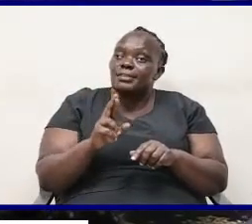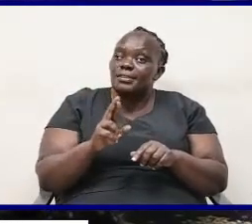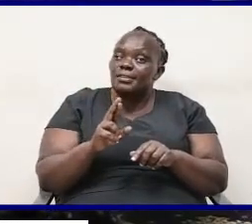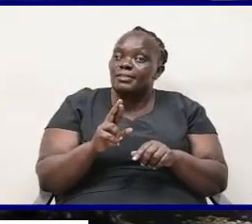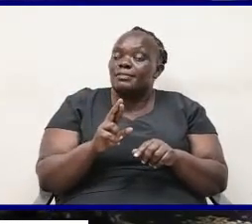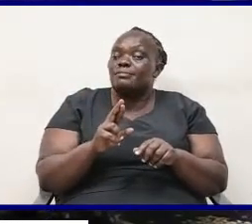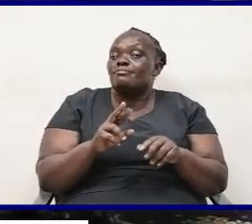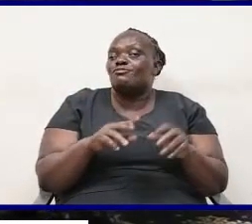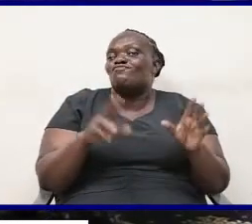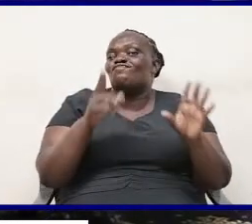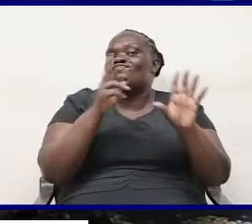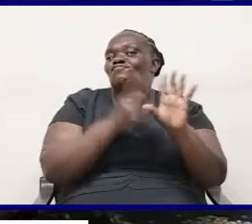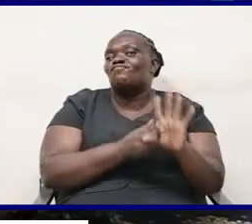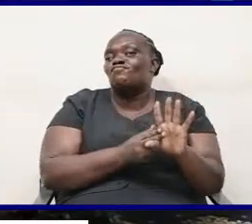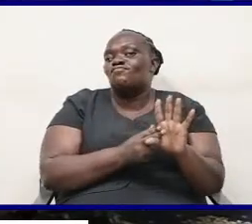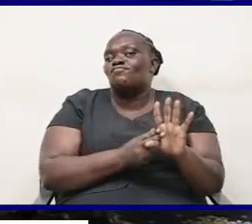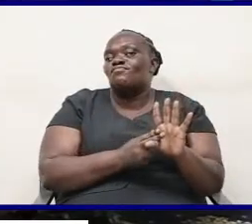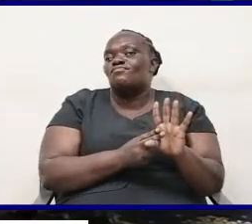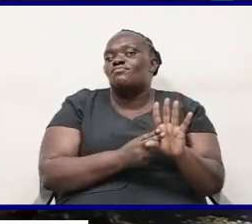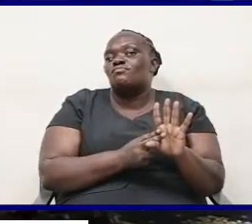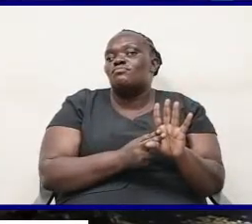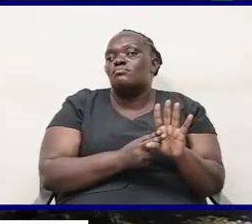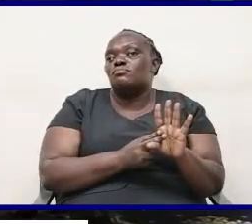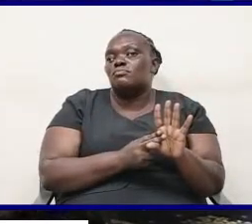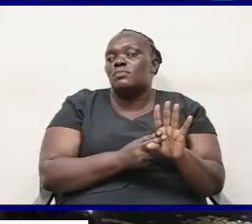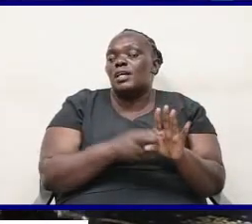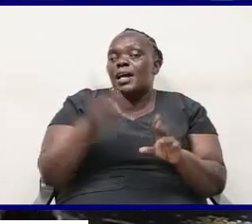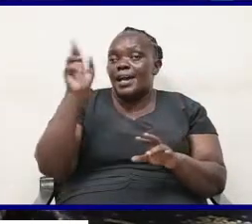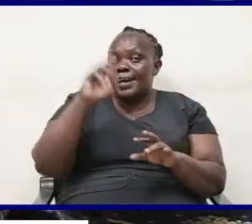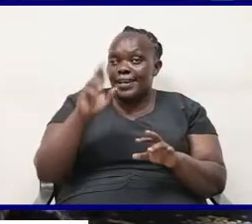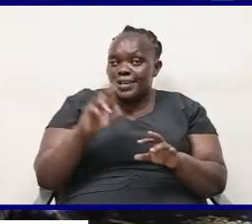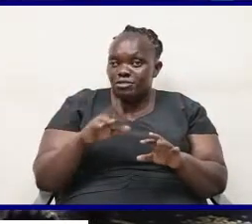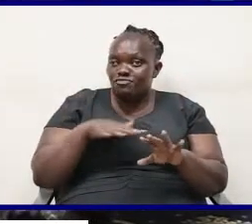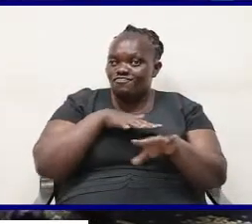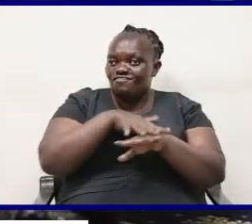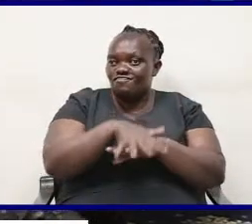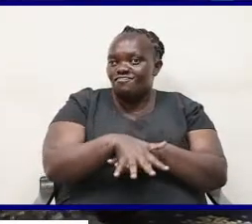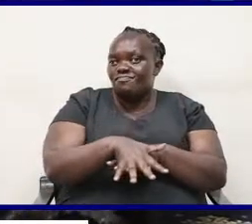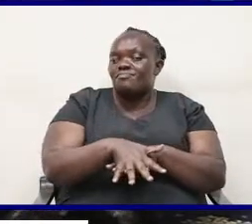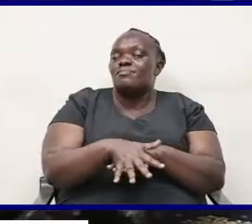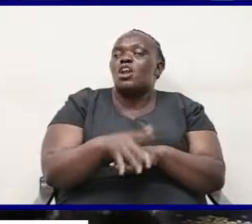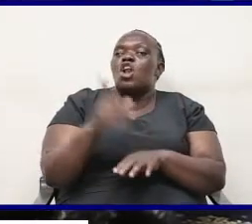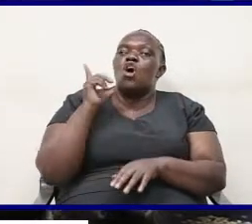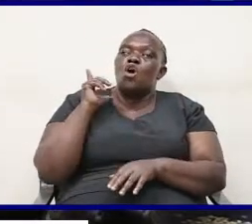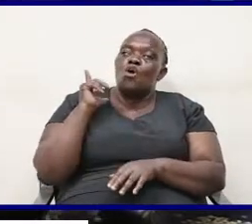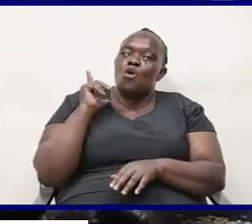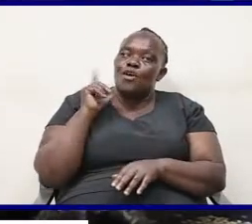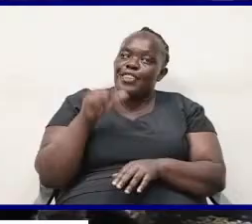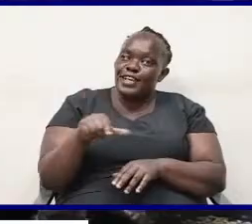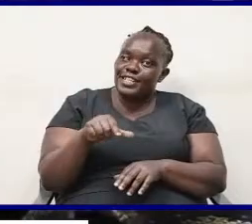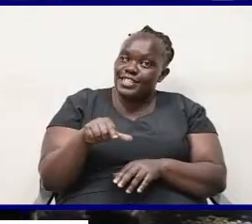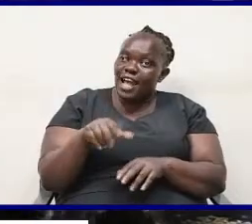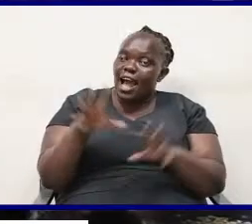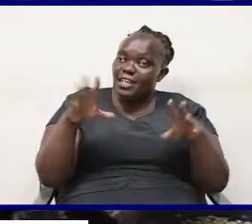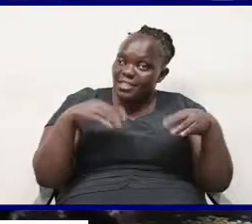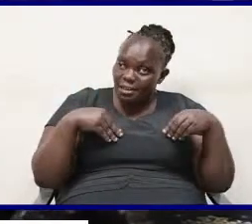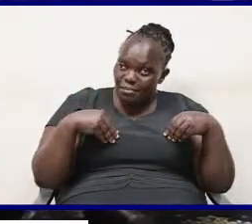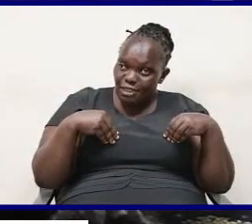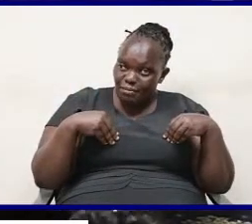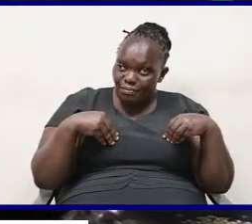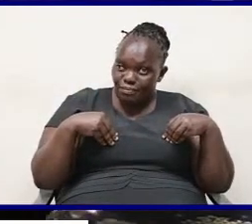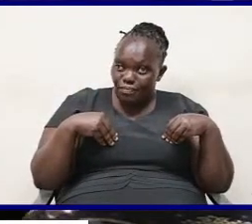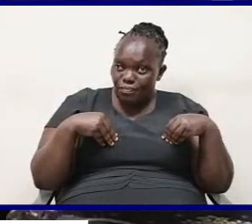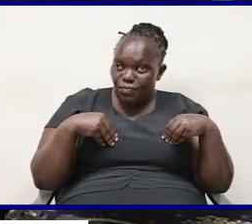we subscribe to the regional integration protocols that allow